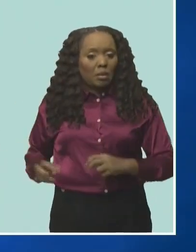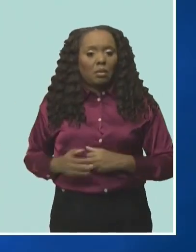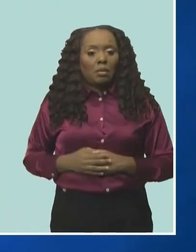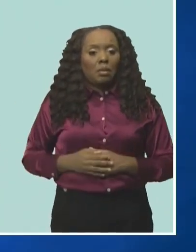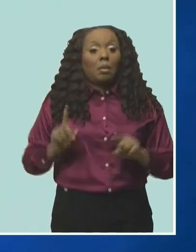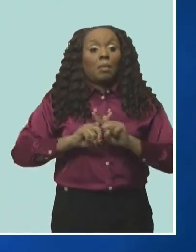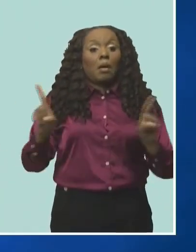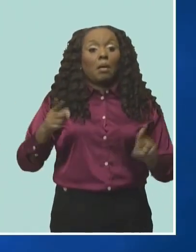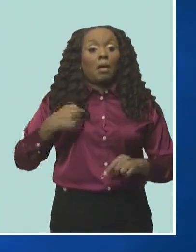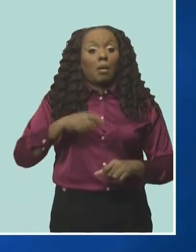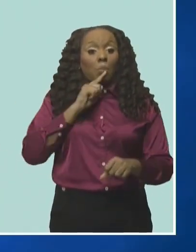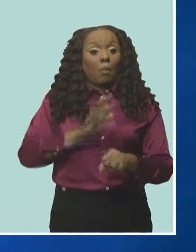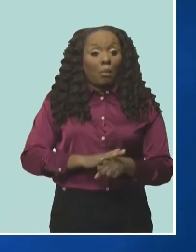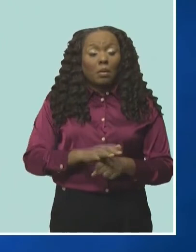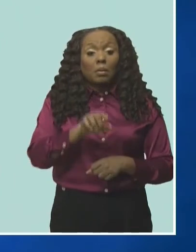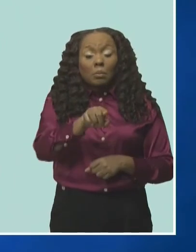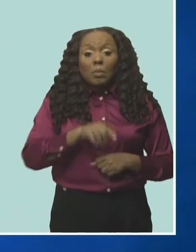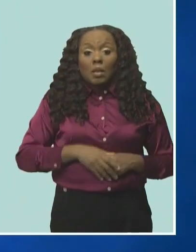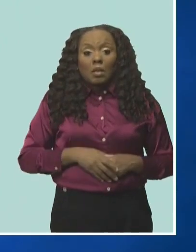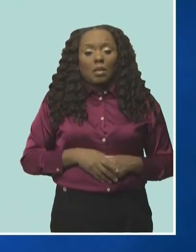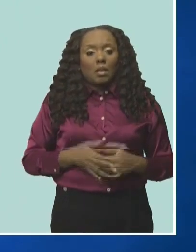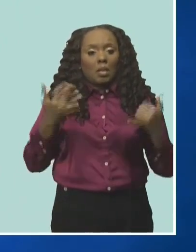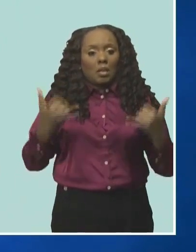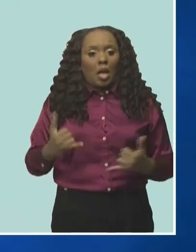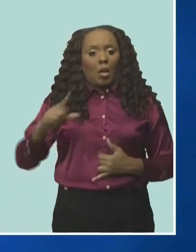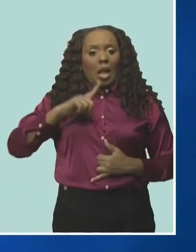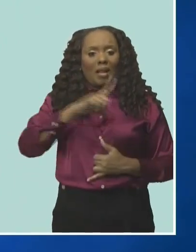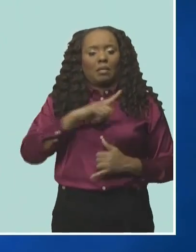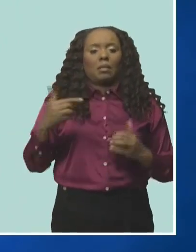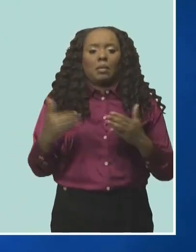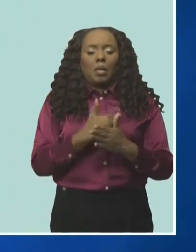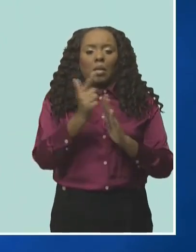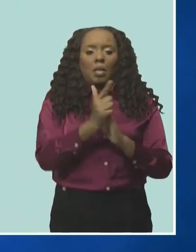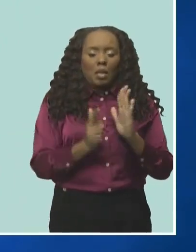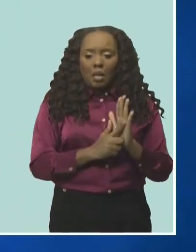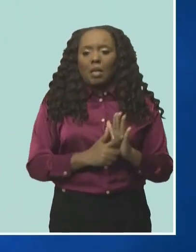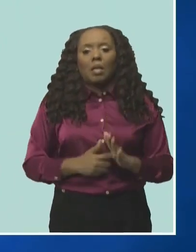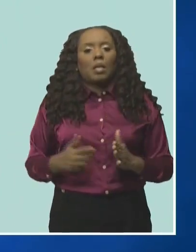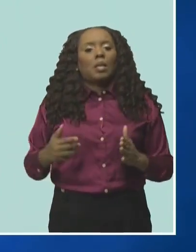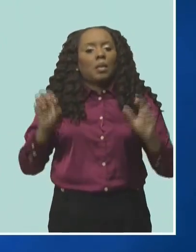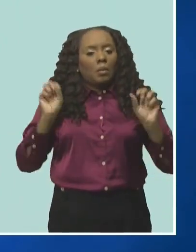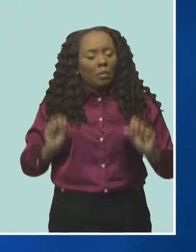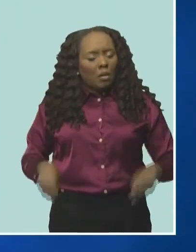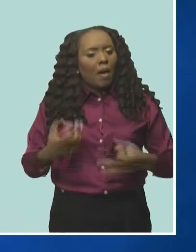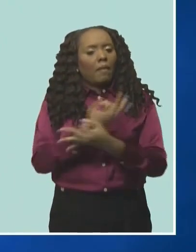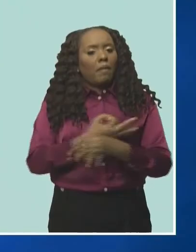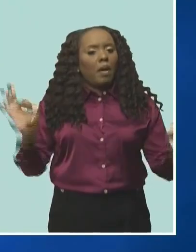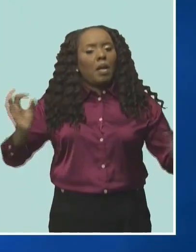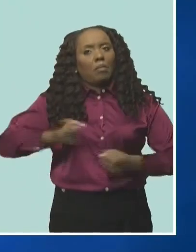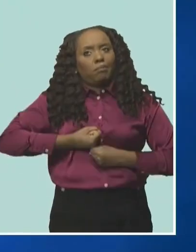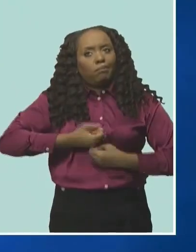assure Barbadians that this legislation does not affect your right to freely express your thoughts and